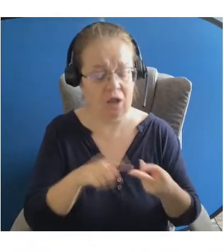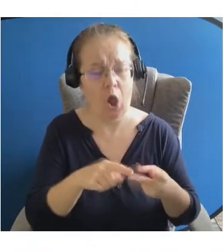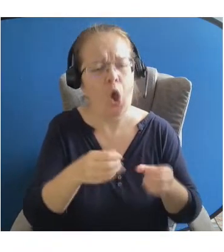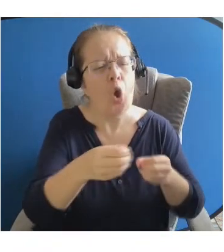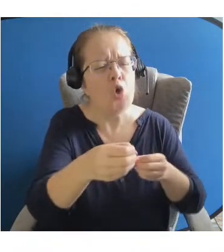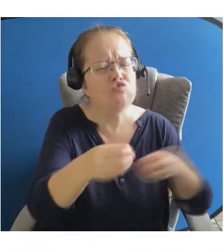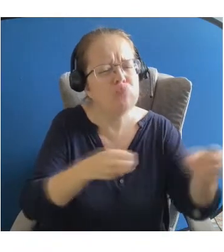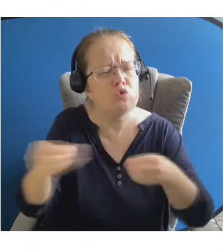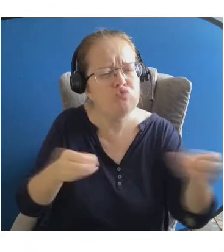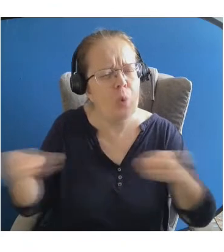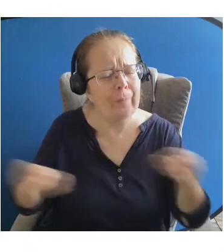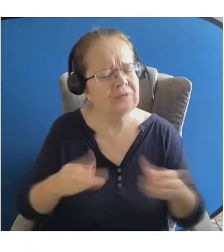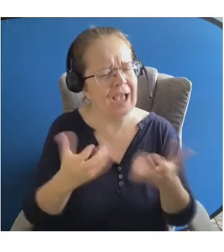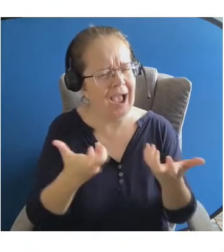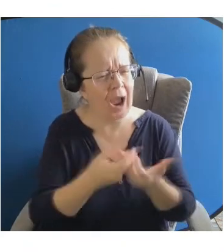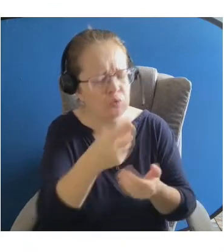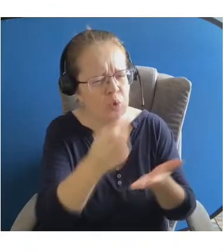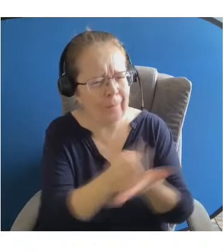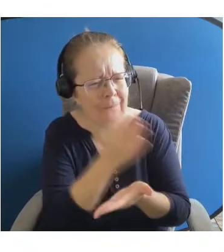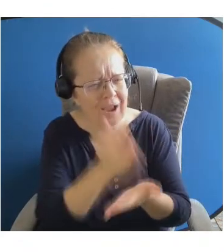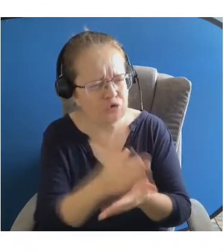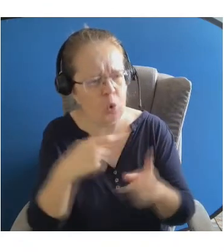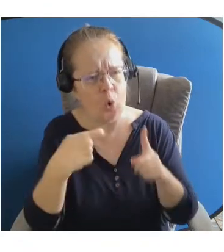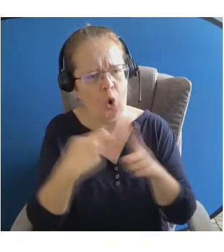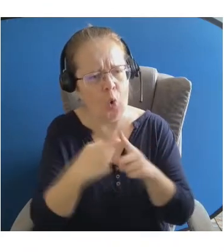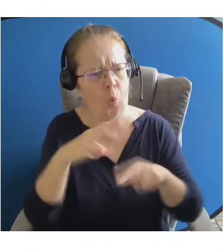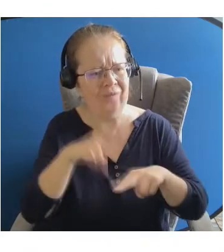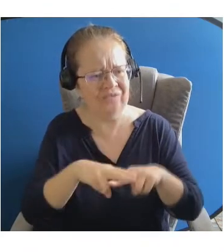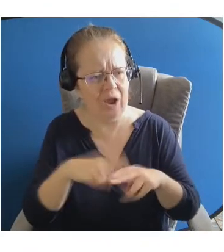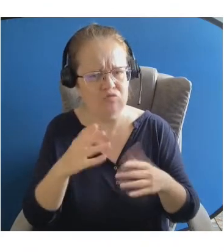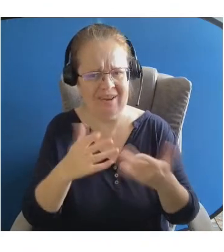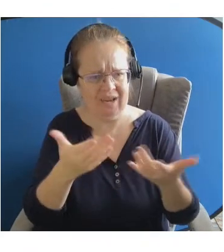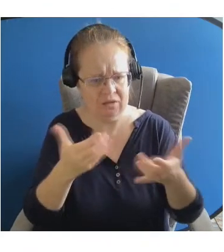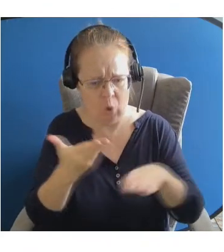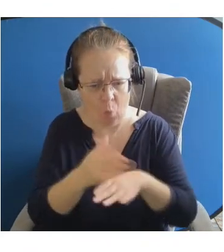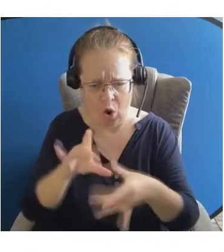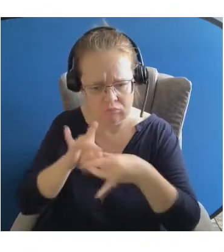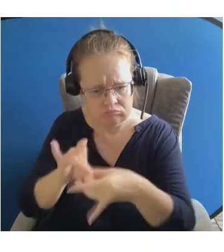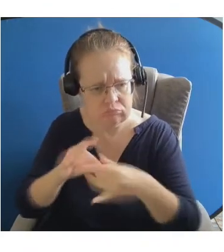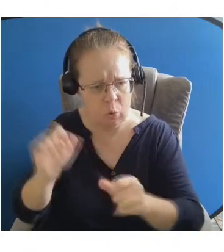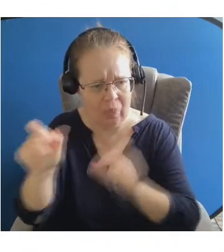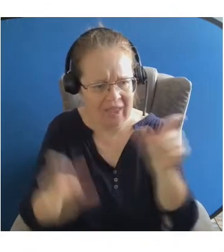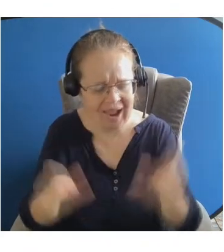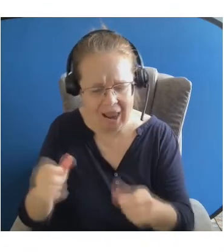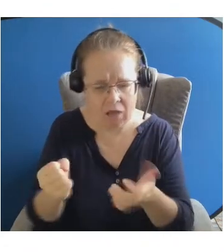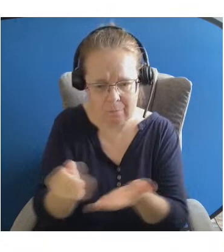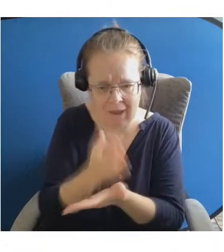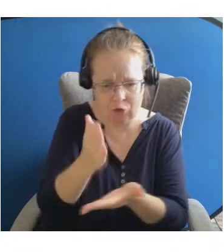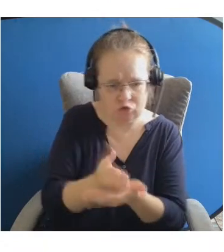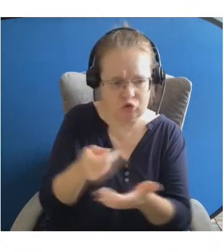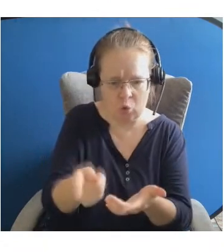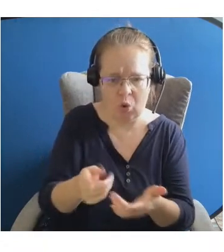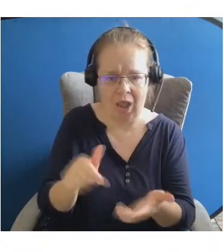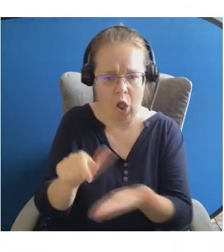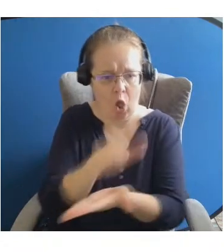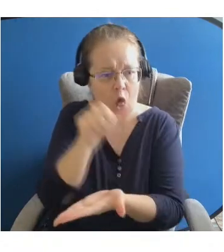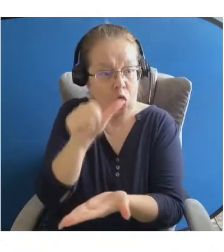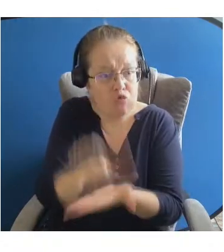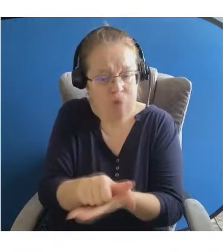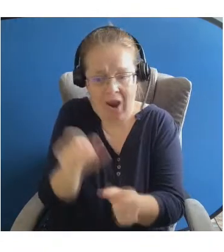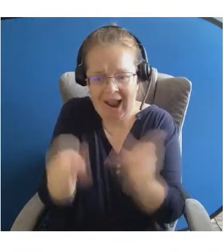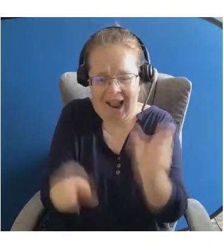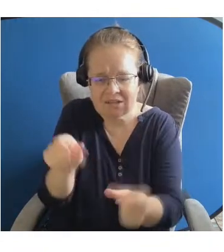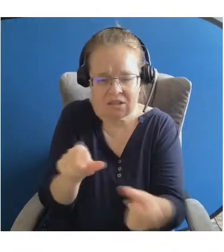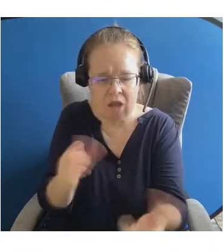do you ensure that Korn Ferry is working with its clients to enable them to attract the right candidates